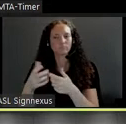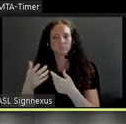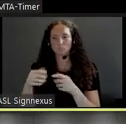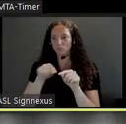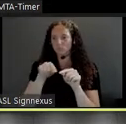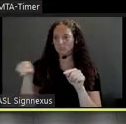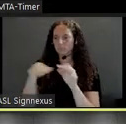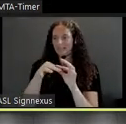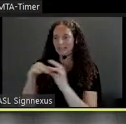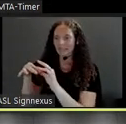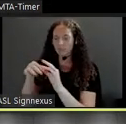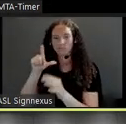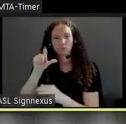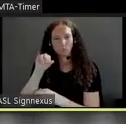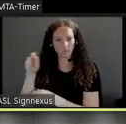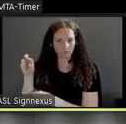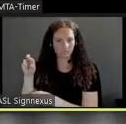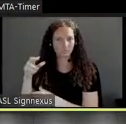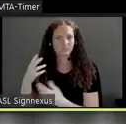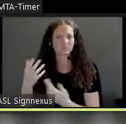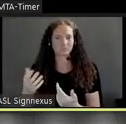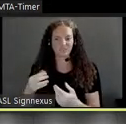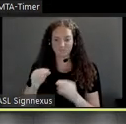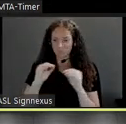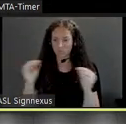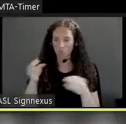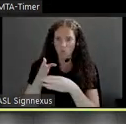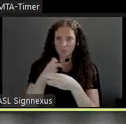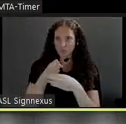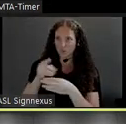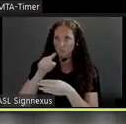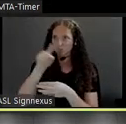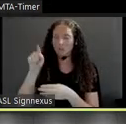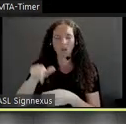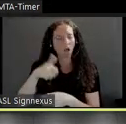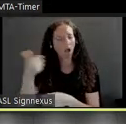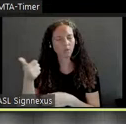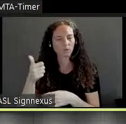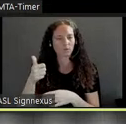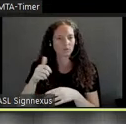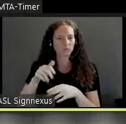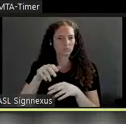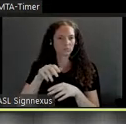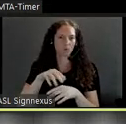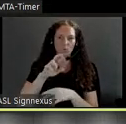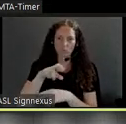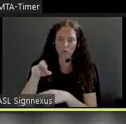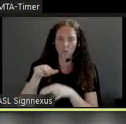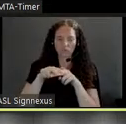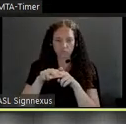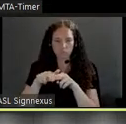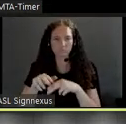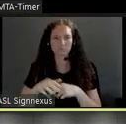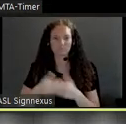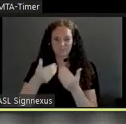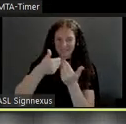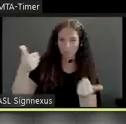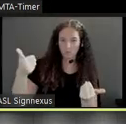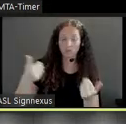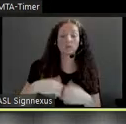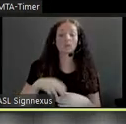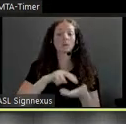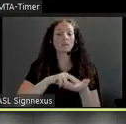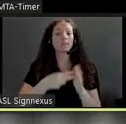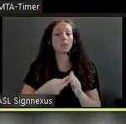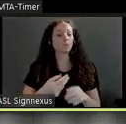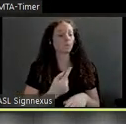The Long Island Railroad and Metro North train operations in the terminal are completely separate, and a delay or incident on one railroad should not spill over into the other